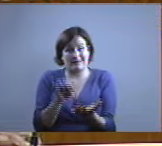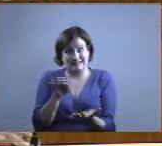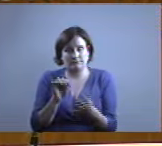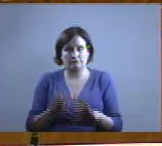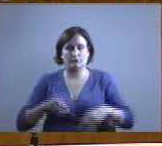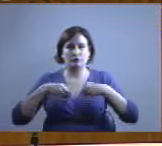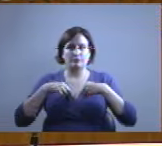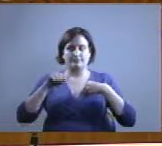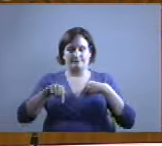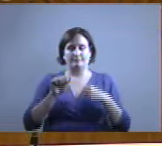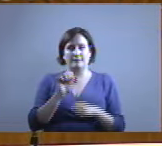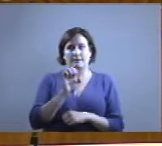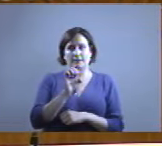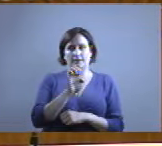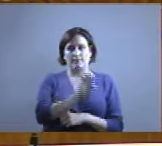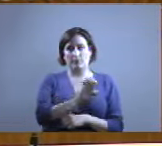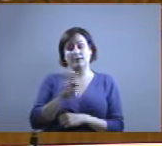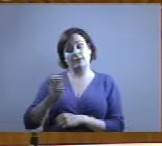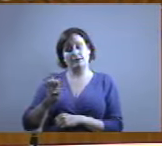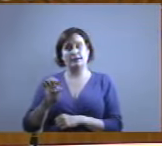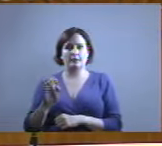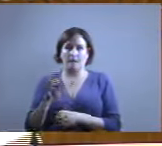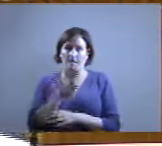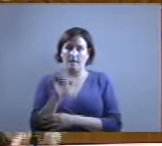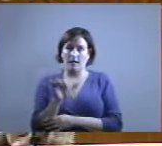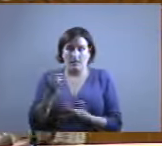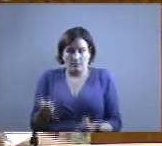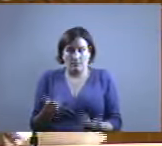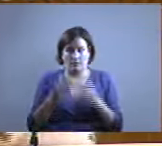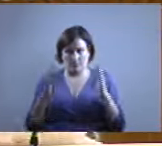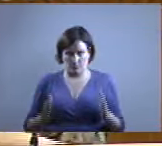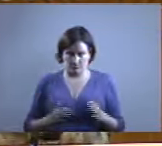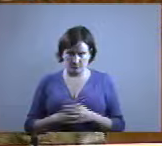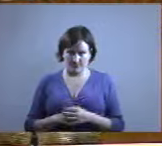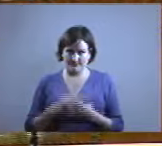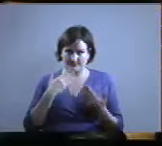of the Employment Equity Bill by this House, and I thank you.